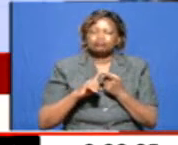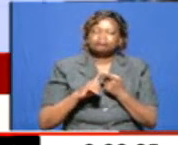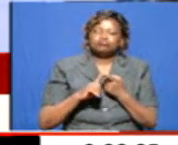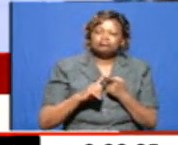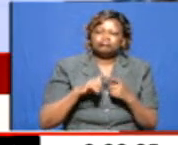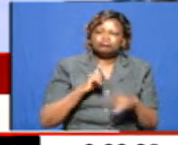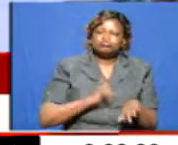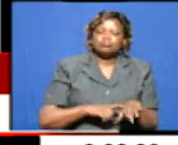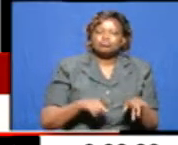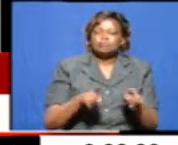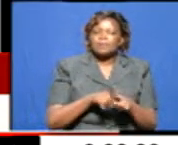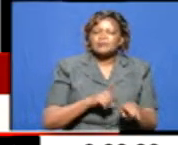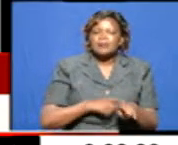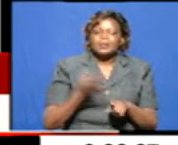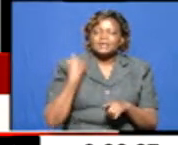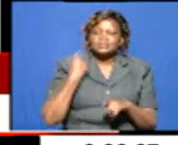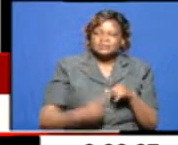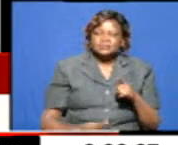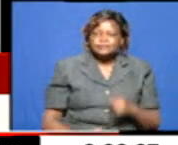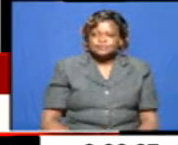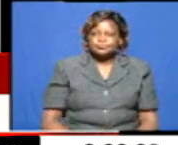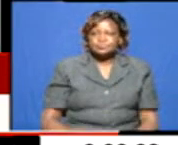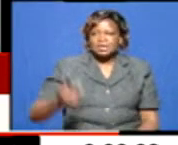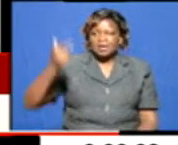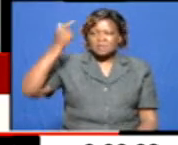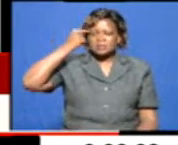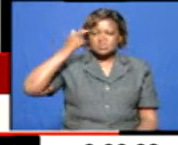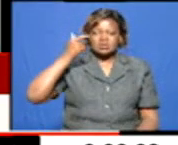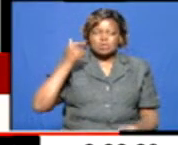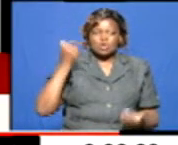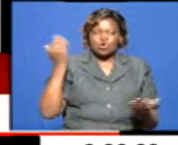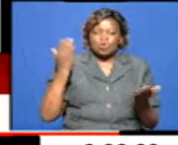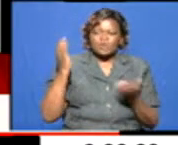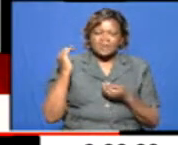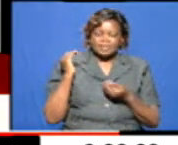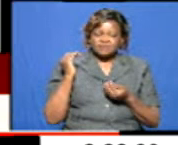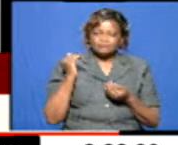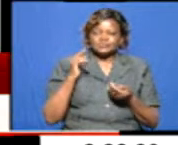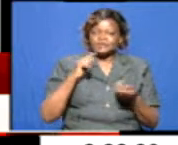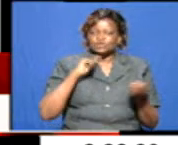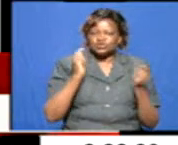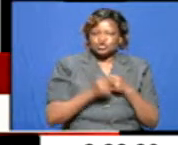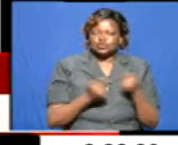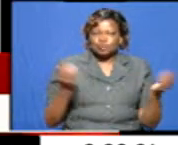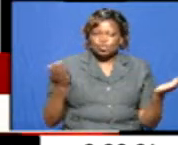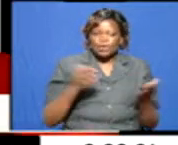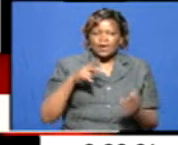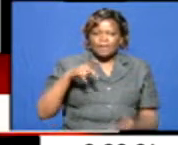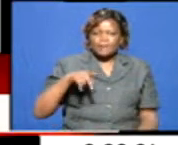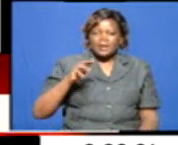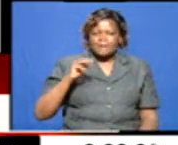similar period last year. But I think where we expect significant changes in the P&L,